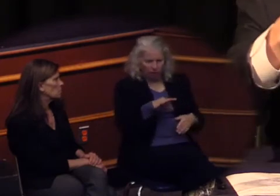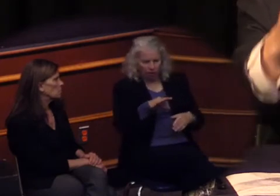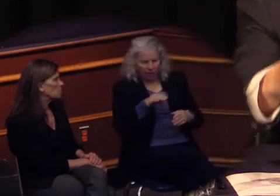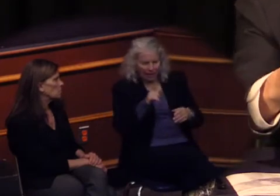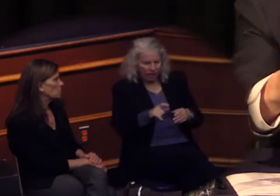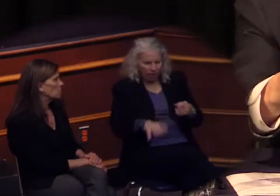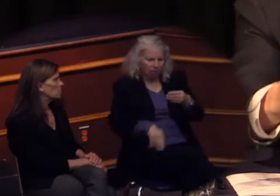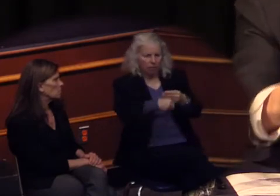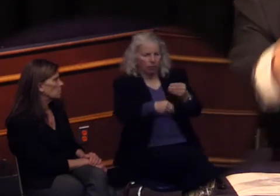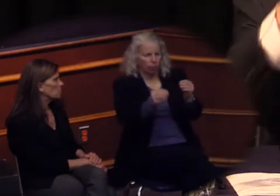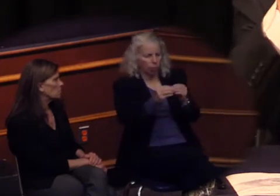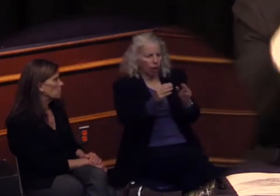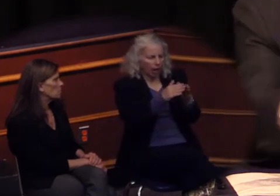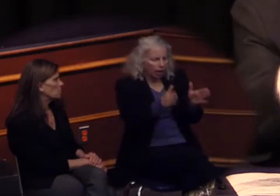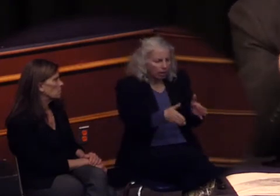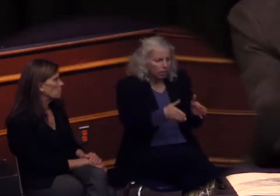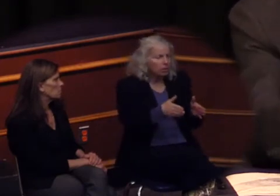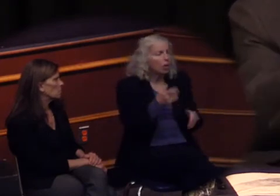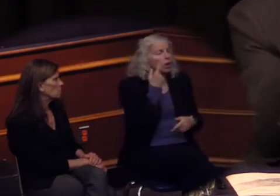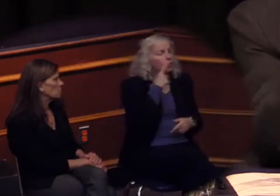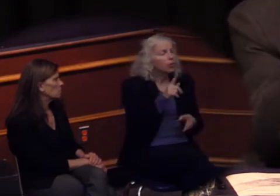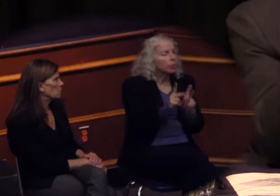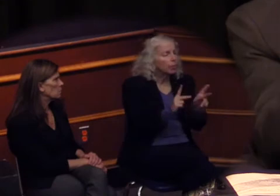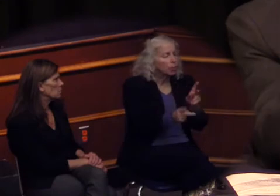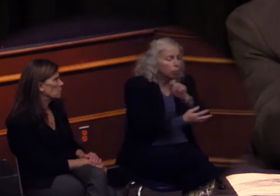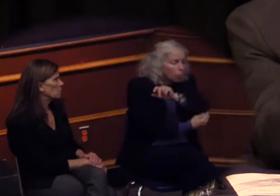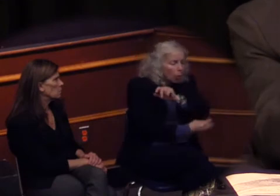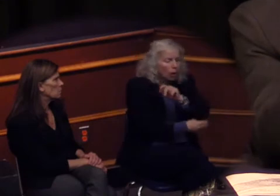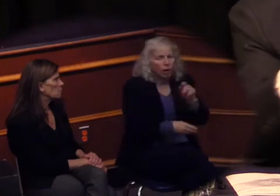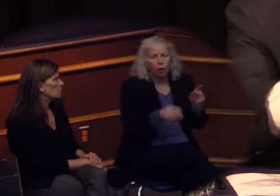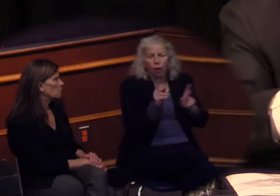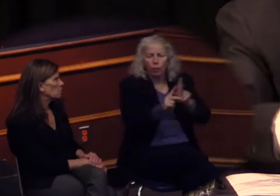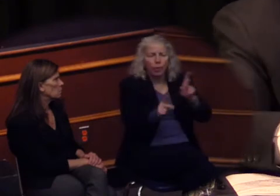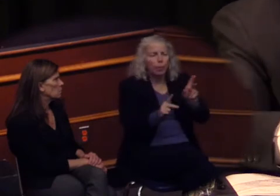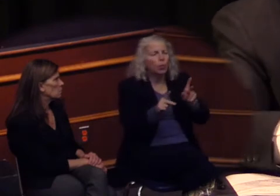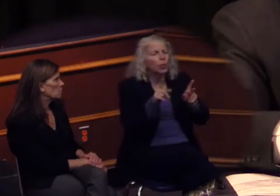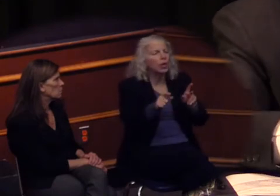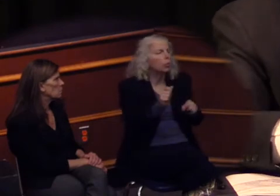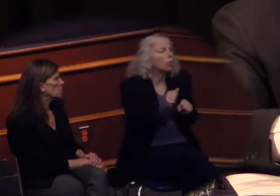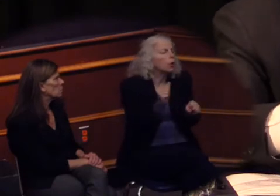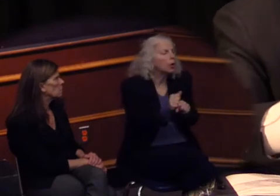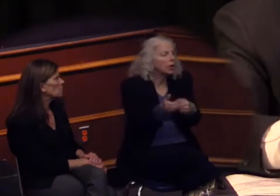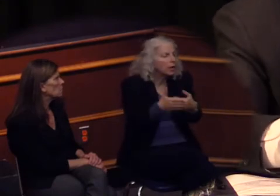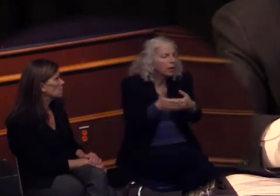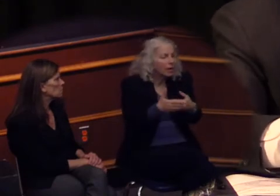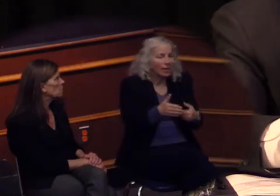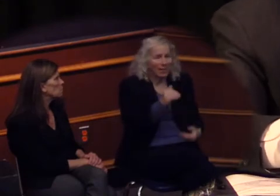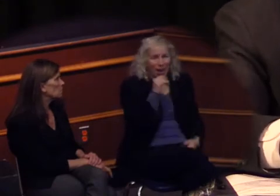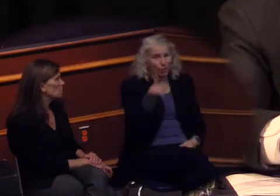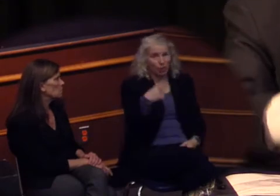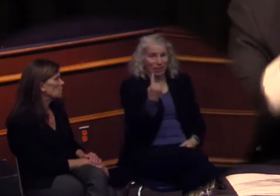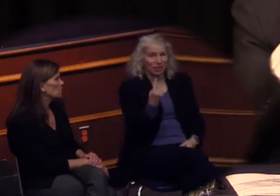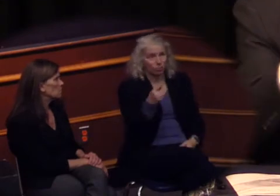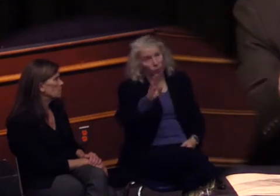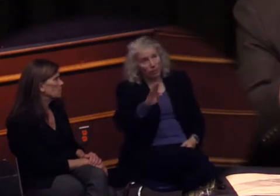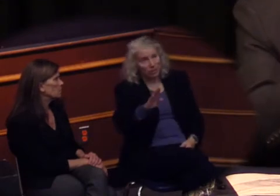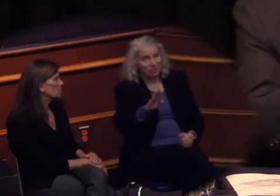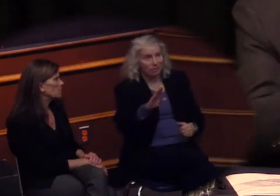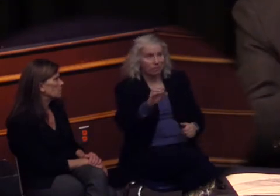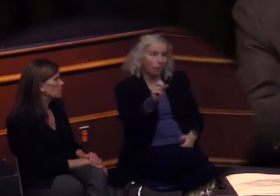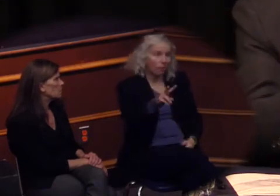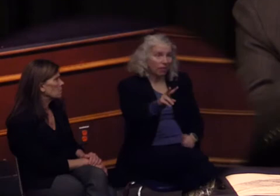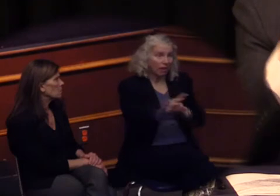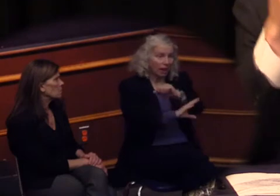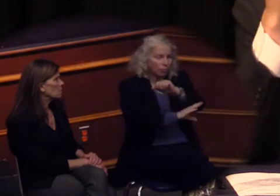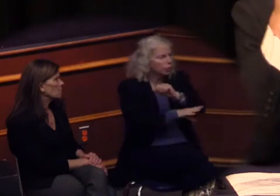low income to workforce housing. But that actually results in additional housing. And not just in Boston and Somerville and Cambridge. But in all the places